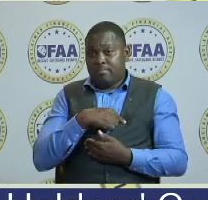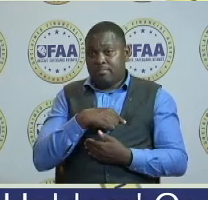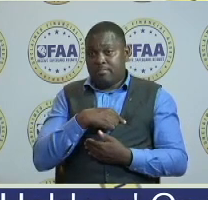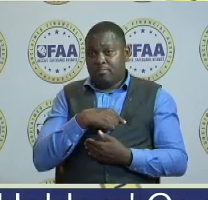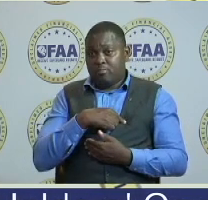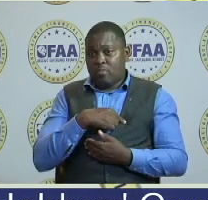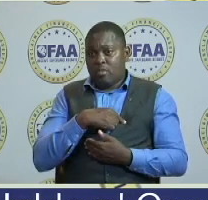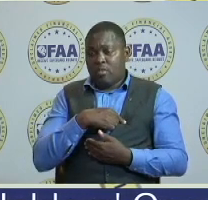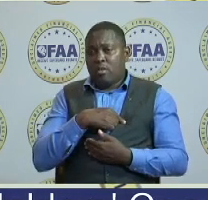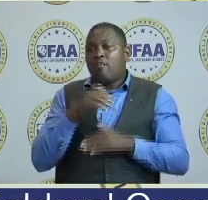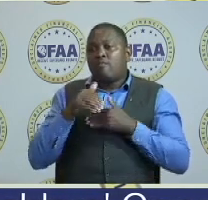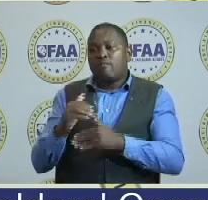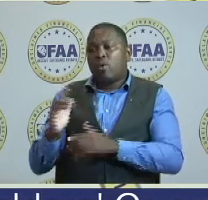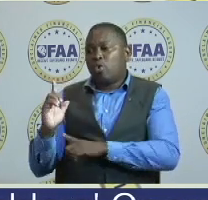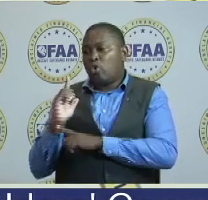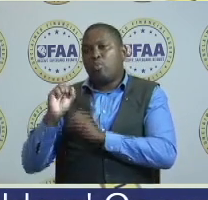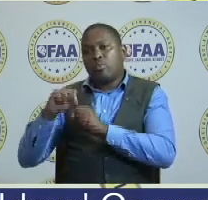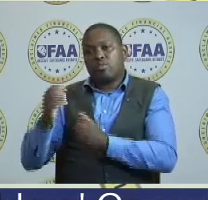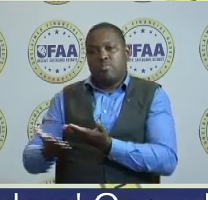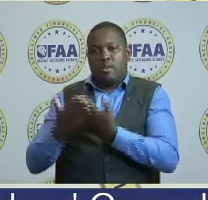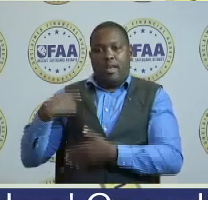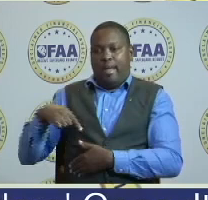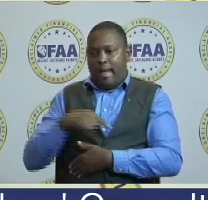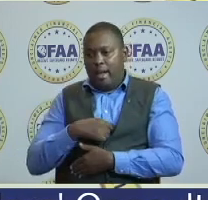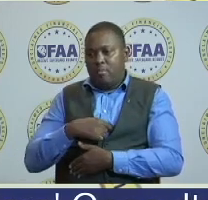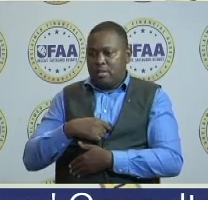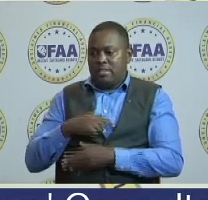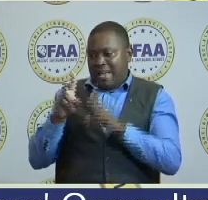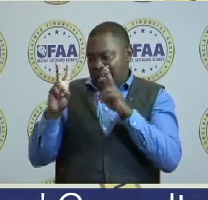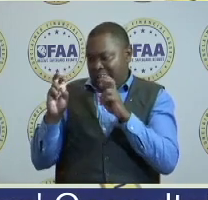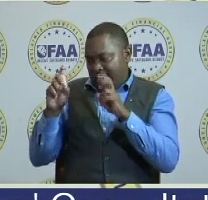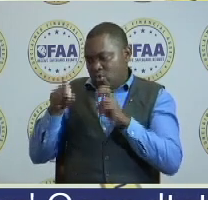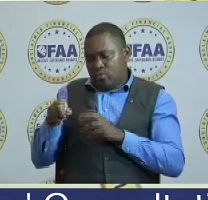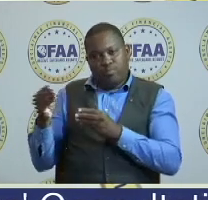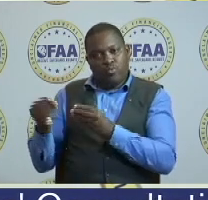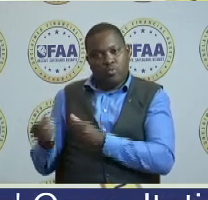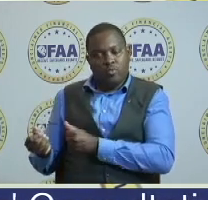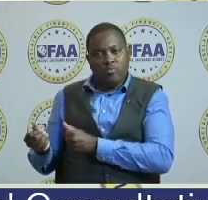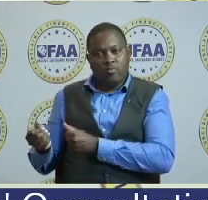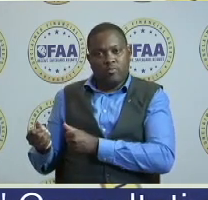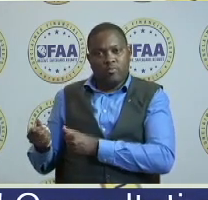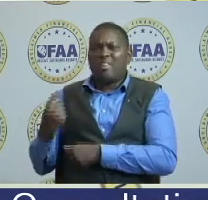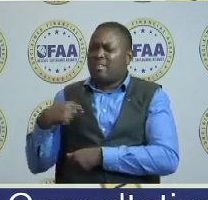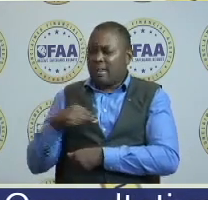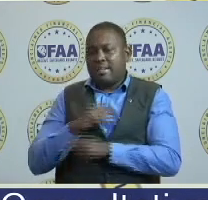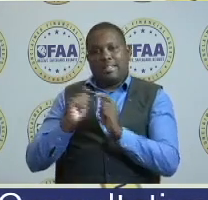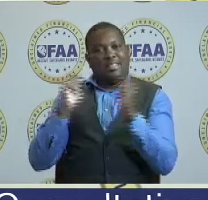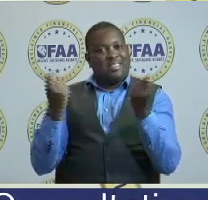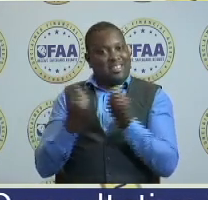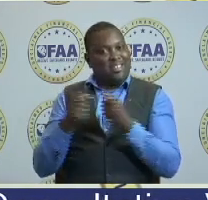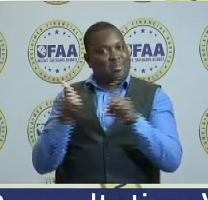law that can help us to deal with that issue? As I said, we are on the same team. We are